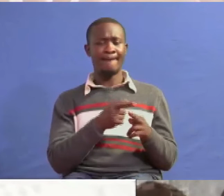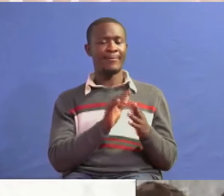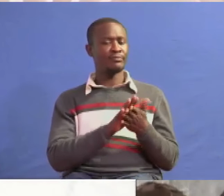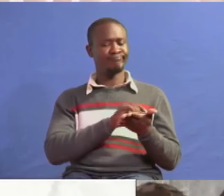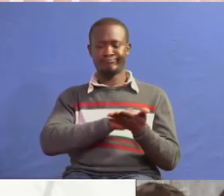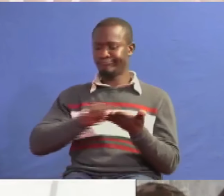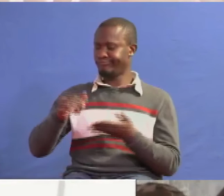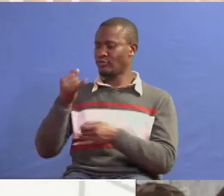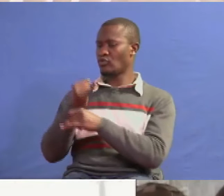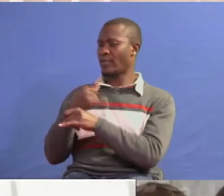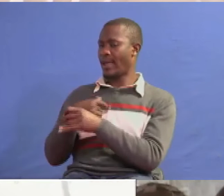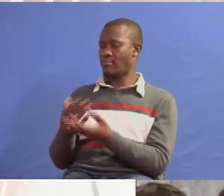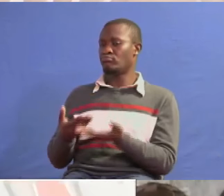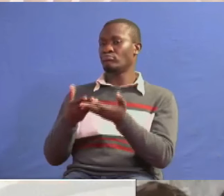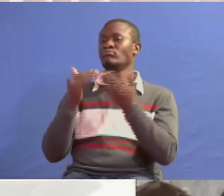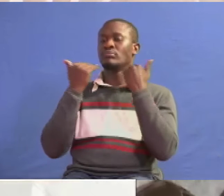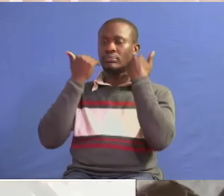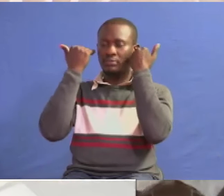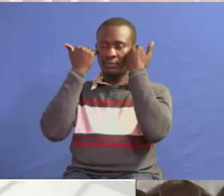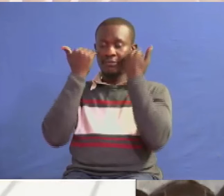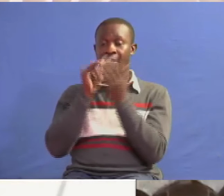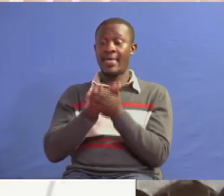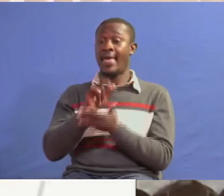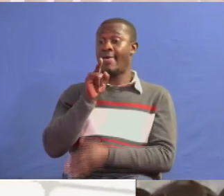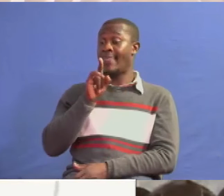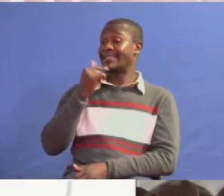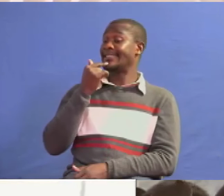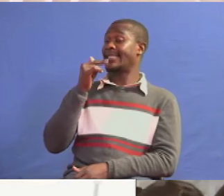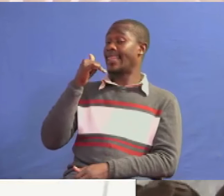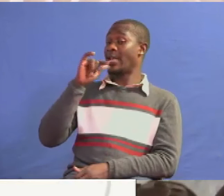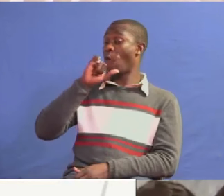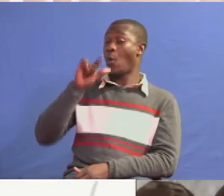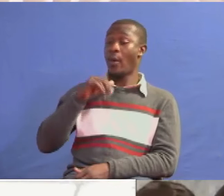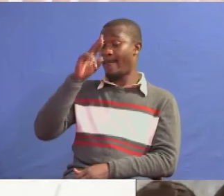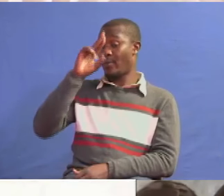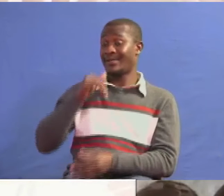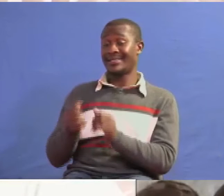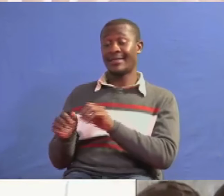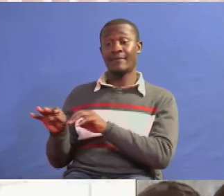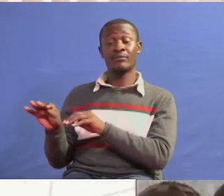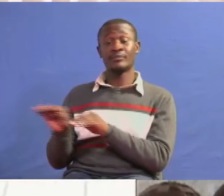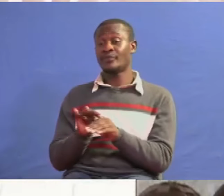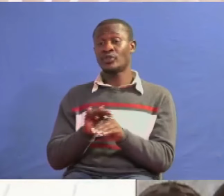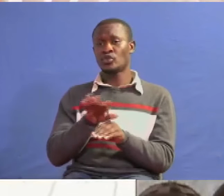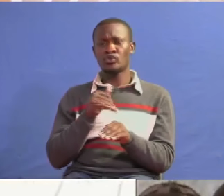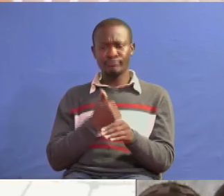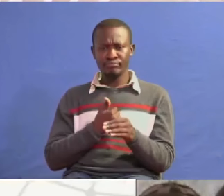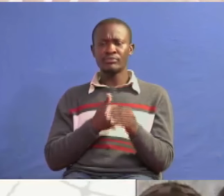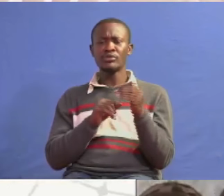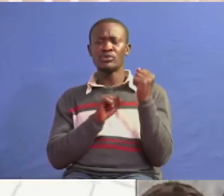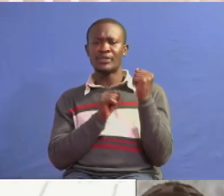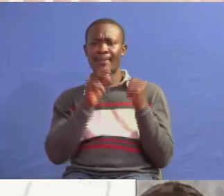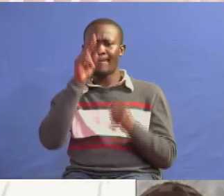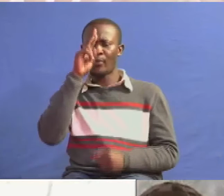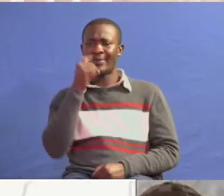Wanafutwa kazi na kupelekwa kotini. Kwa hivyo ile amri yake ya kwamba maafisa watahamishwa, wale maafisa wa usalama walio hapo wanaofikiria